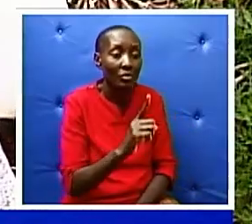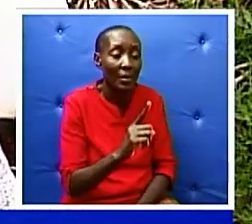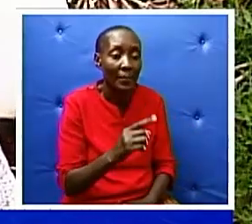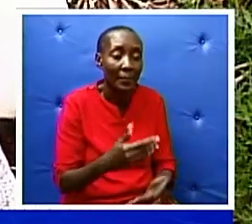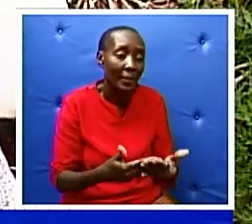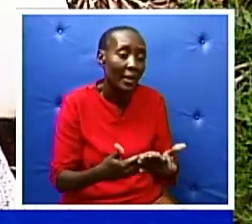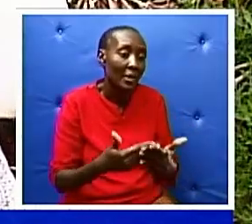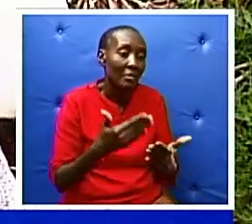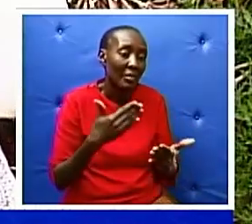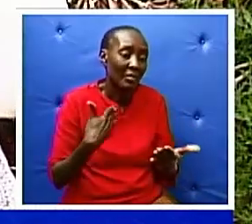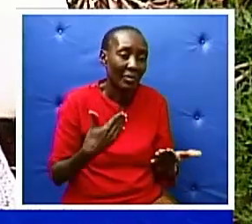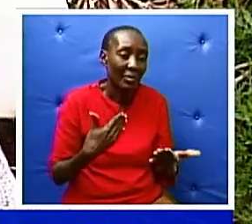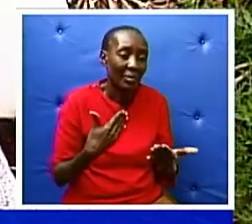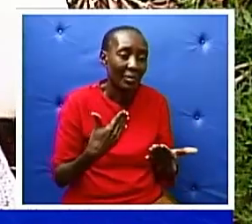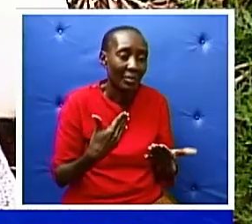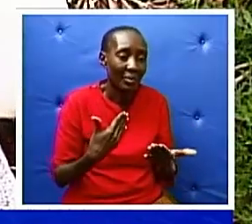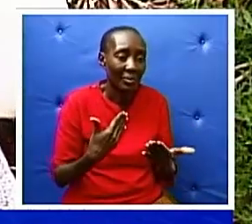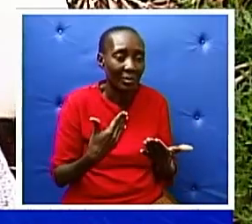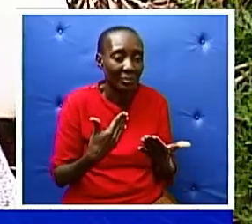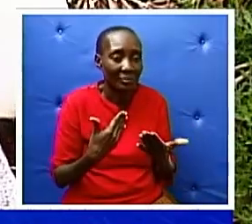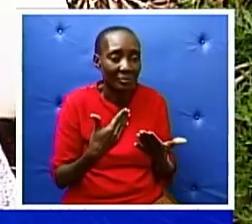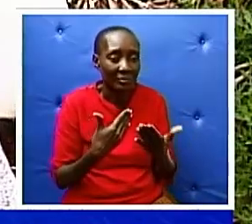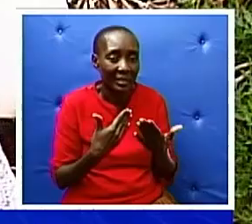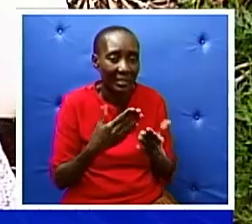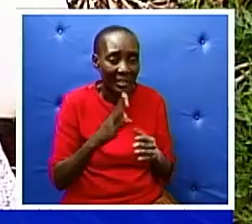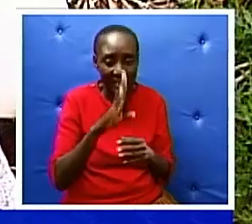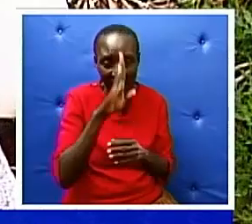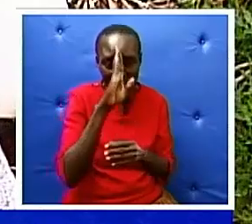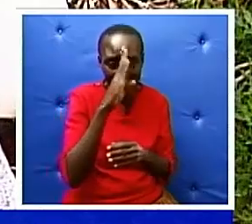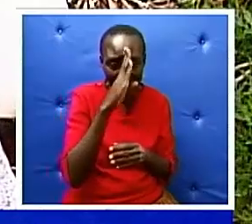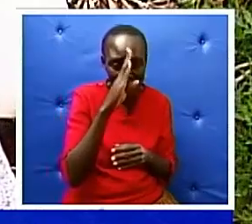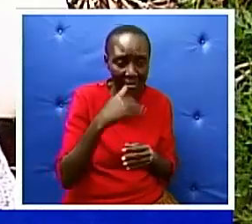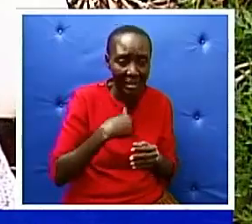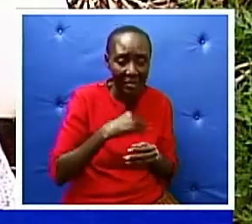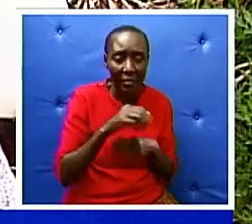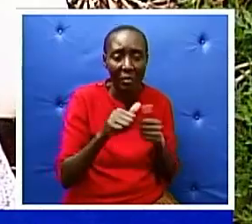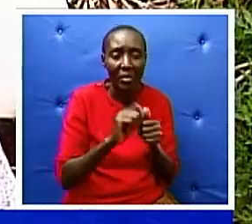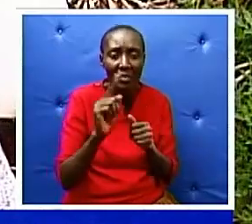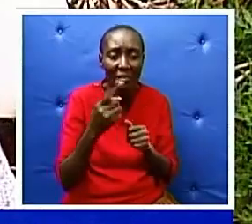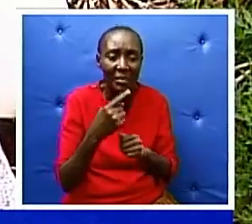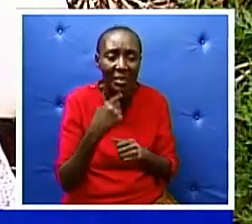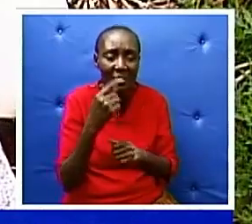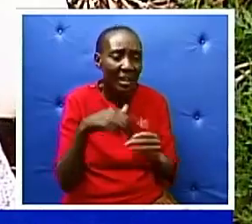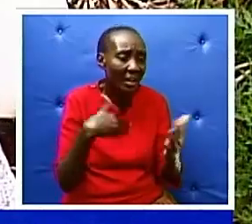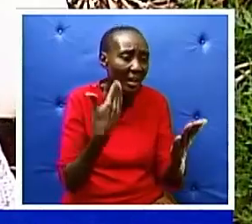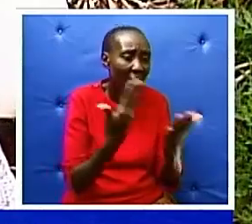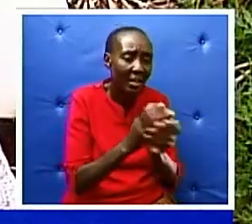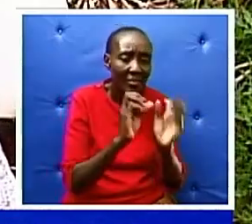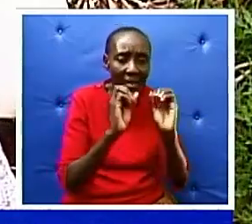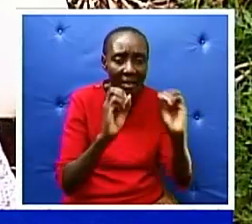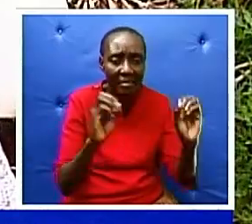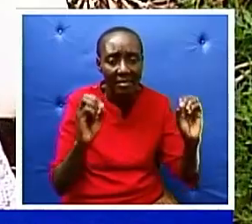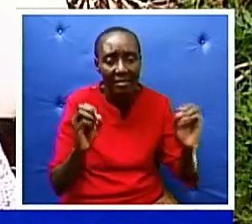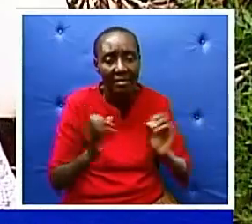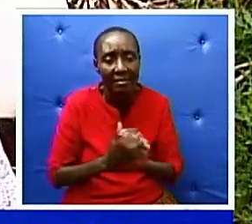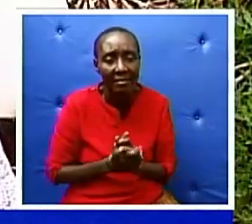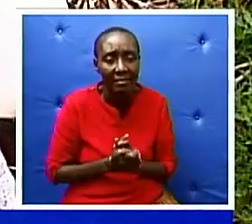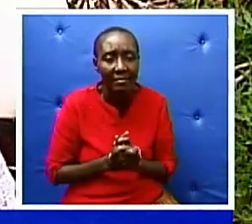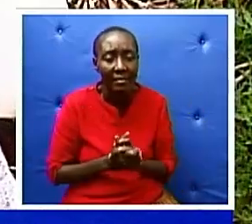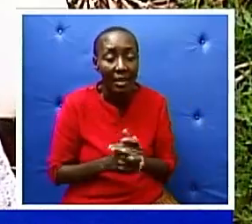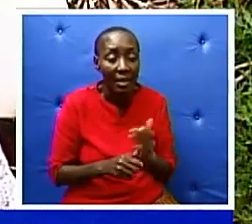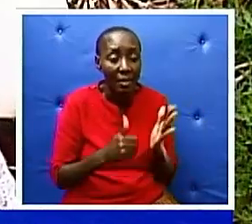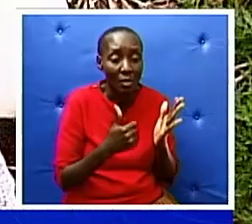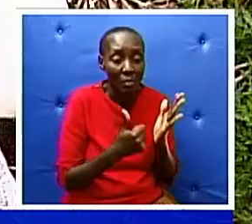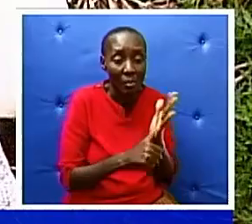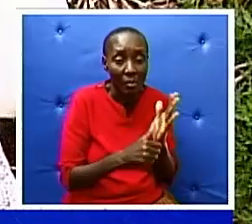for the first batch. They were saying it won't arrive, or we have problems